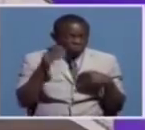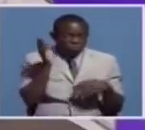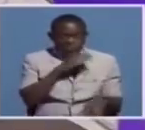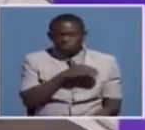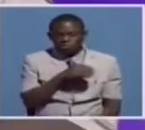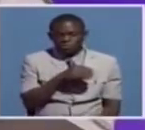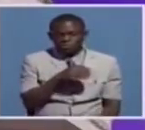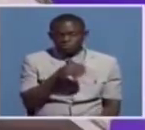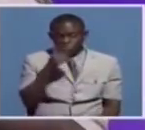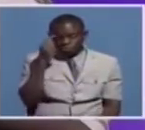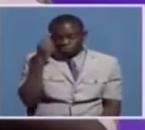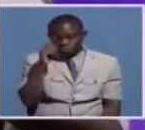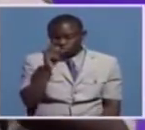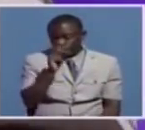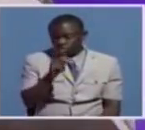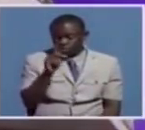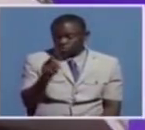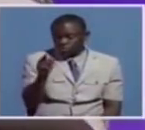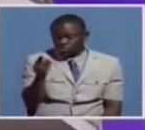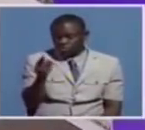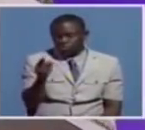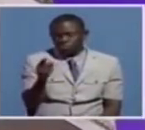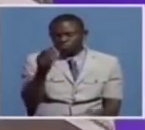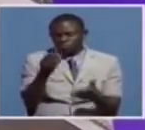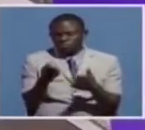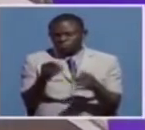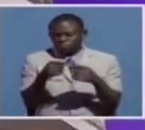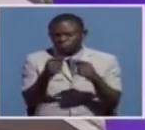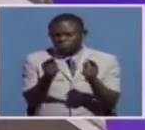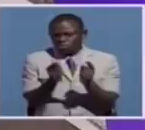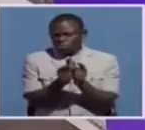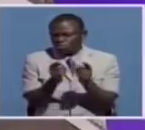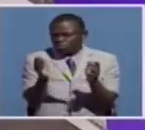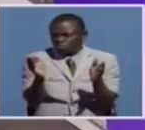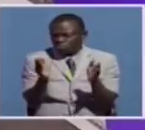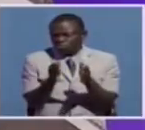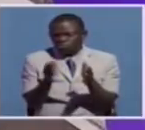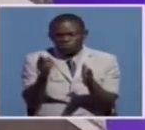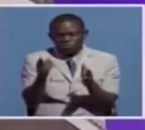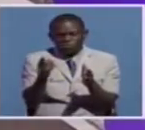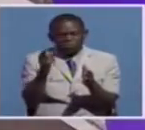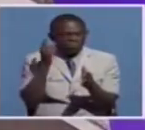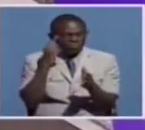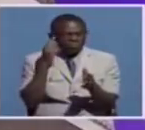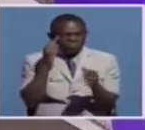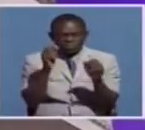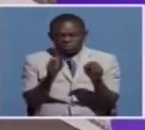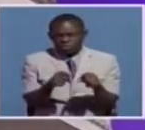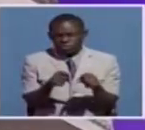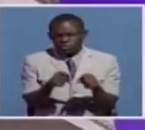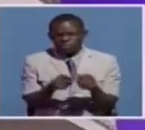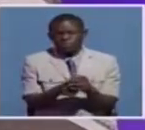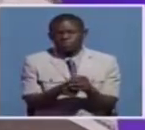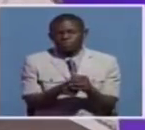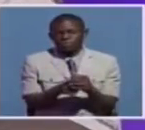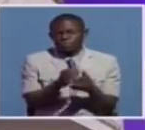would listen because he knew that it could go into a big wave. But that was about half and half. It was half and half. There were some who wanted change,